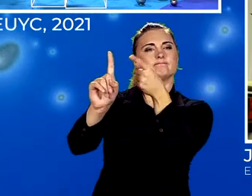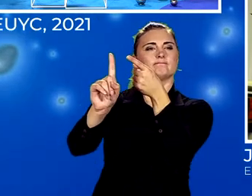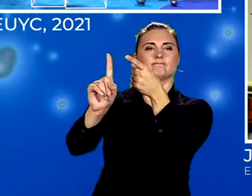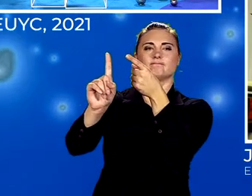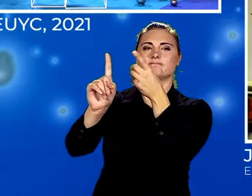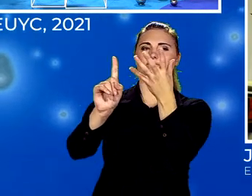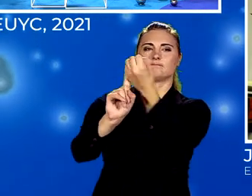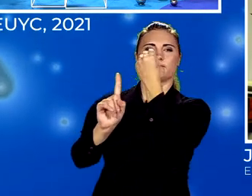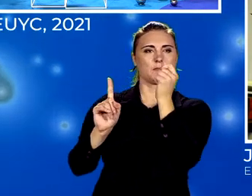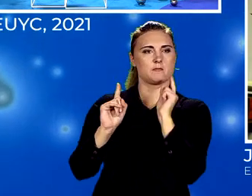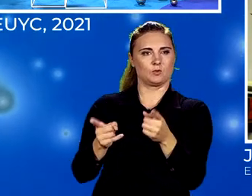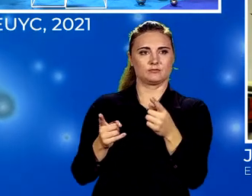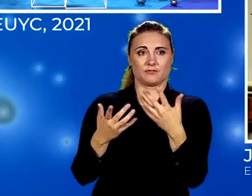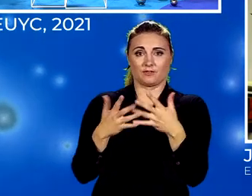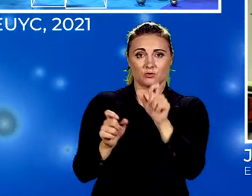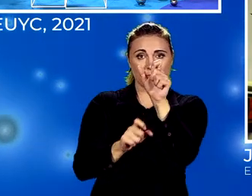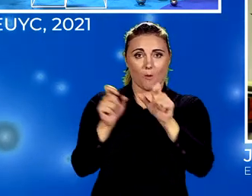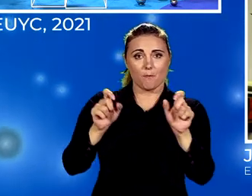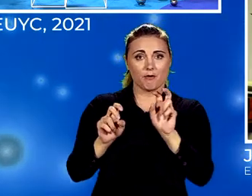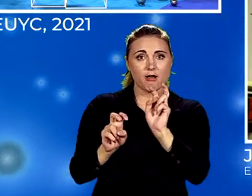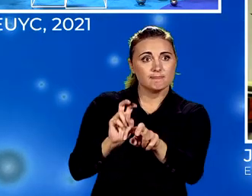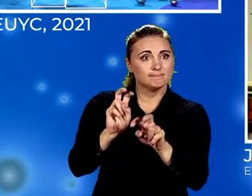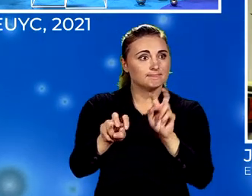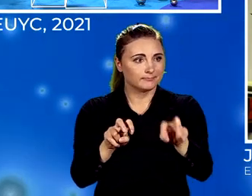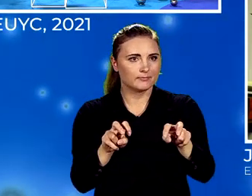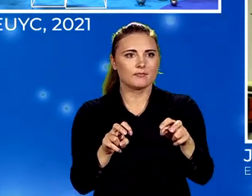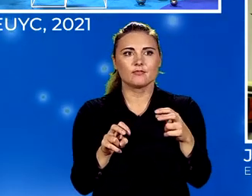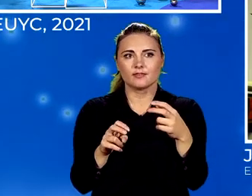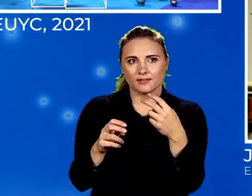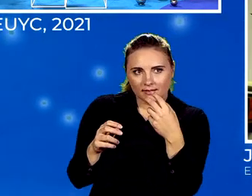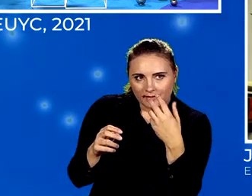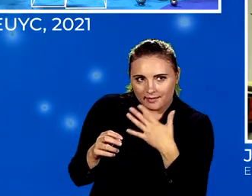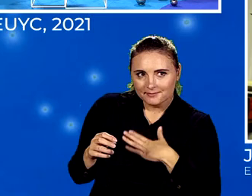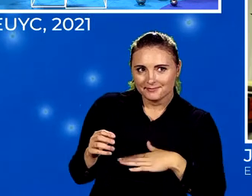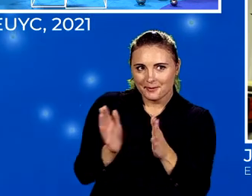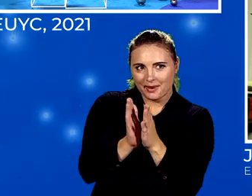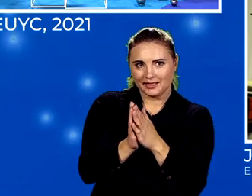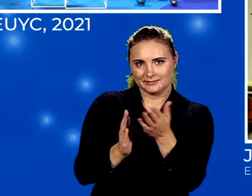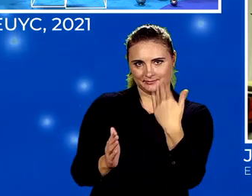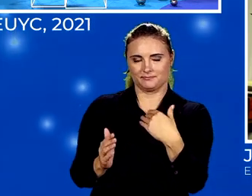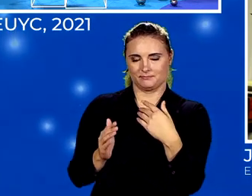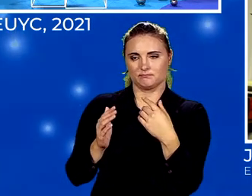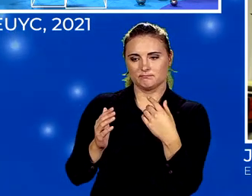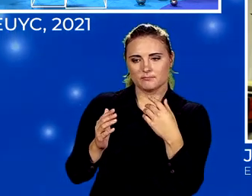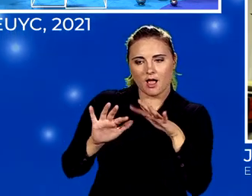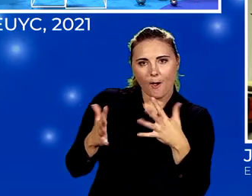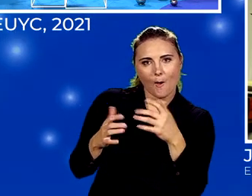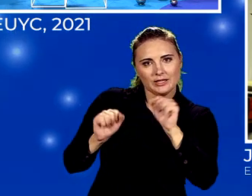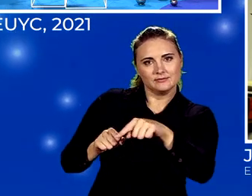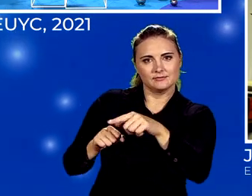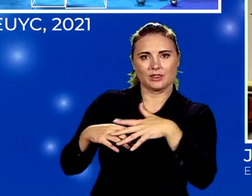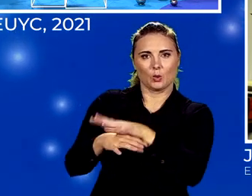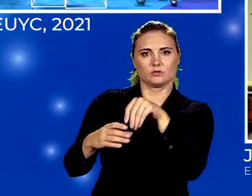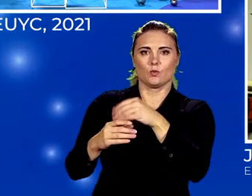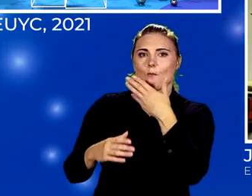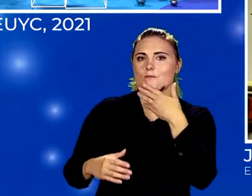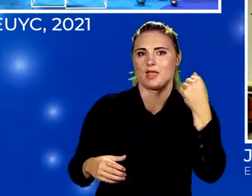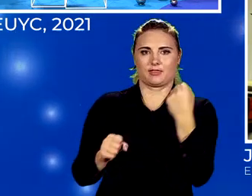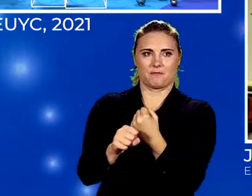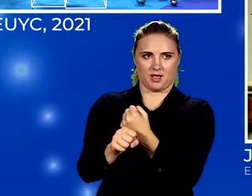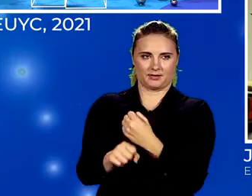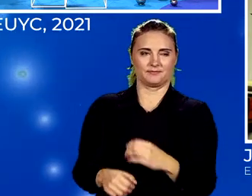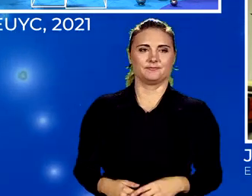in order to make sure that we include them in the processes. Now I'll pass the floor to Mihai, Elsie, Christiana. You have been